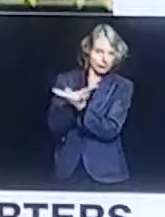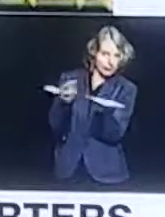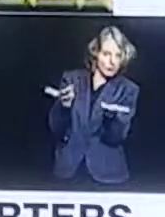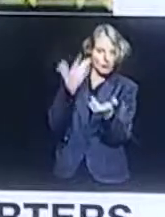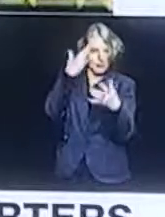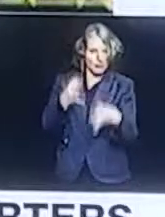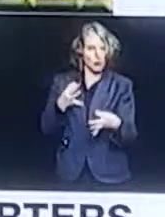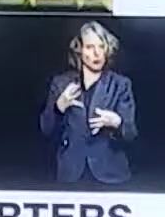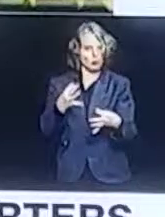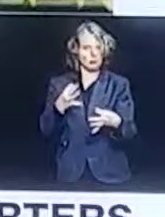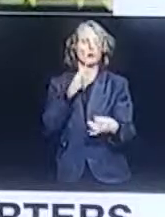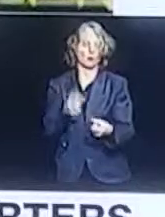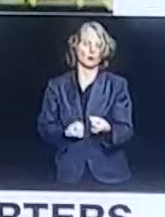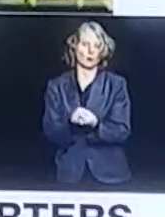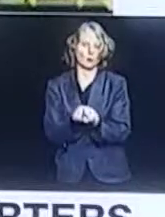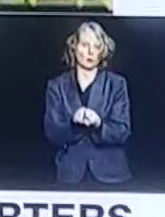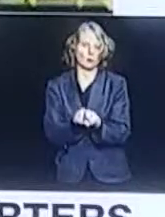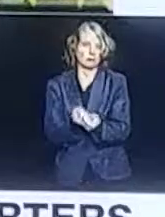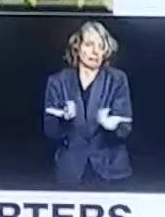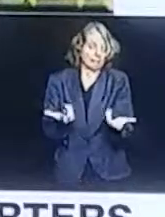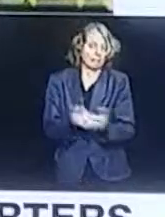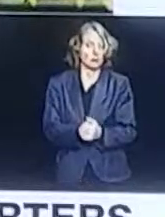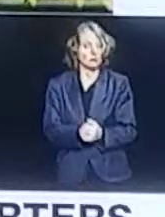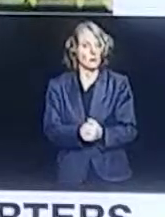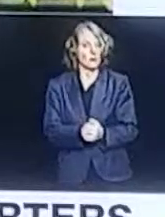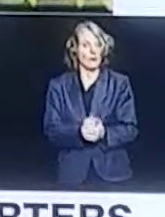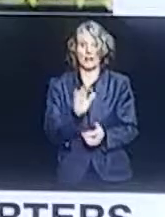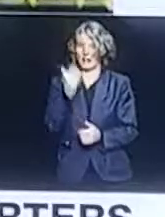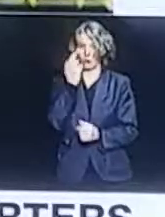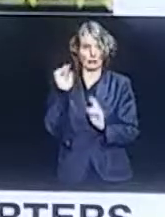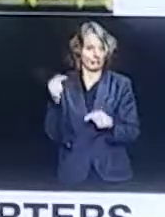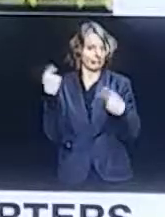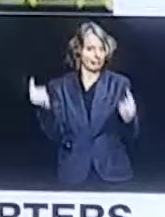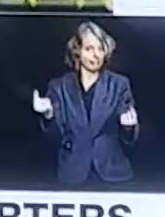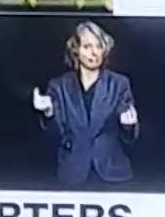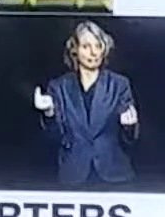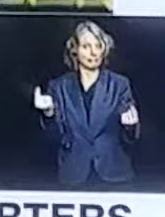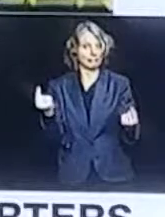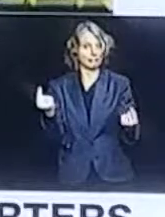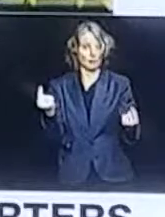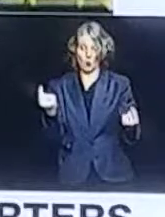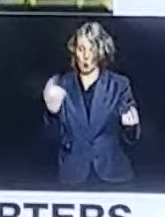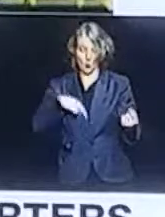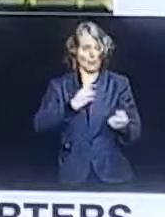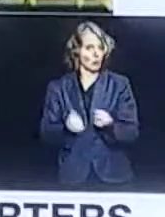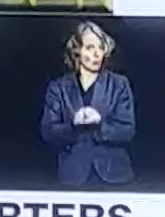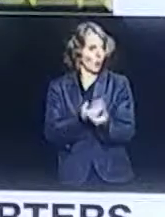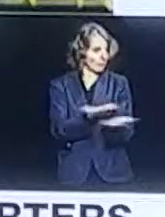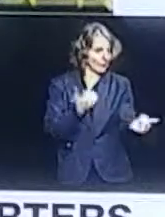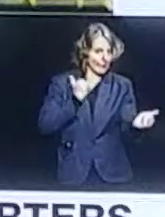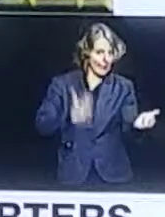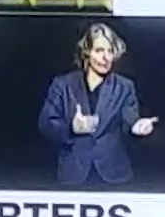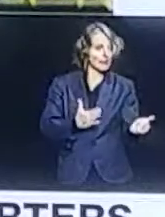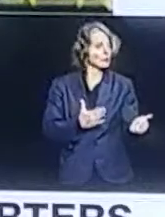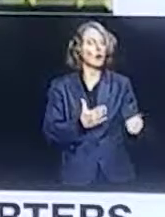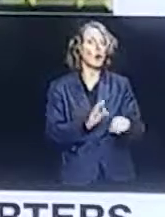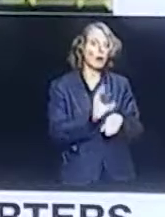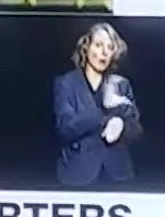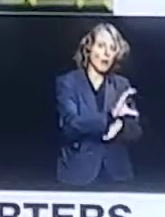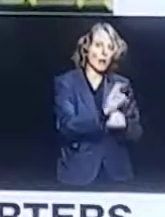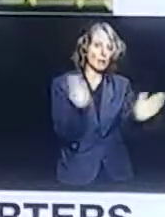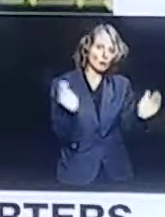difficult decisions they need to take. That's been why we've been there, to have Canadians' backs on supports for small businesses,